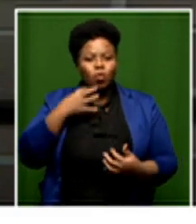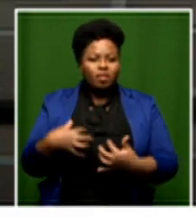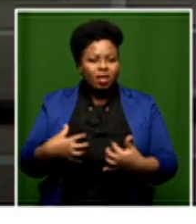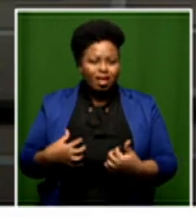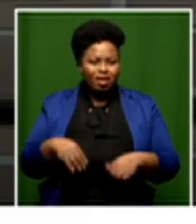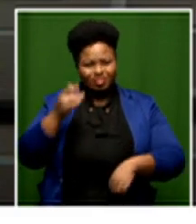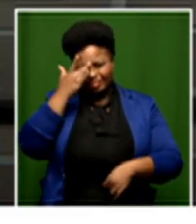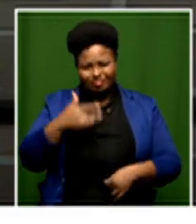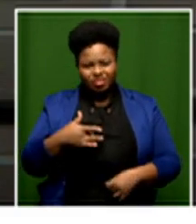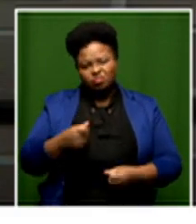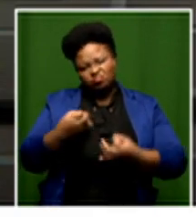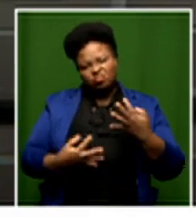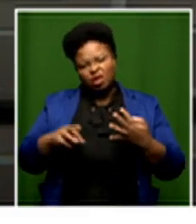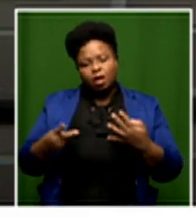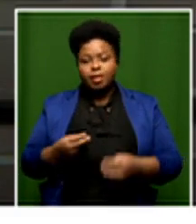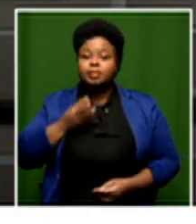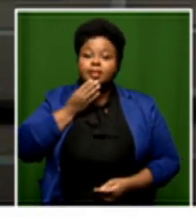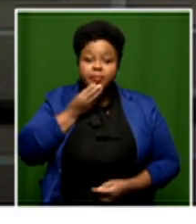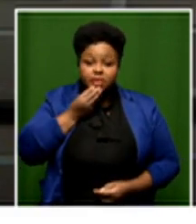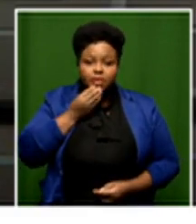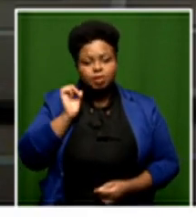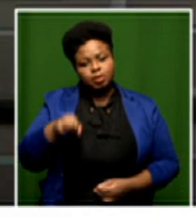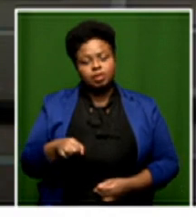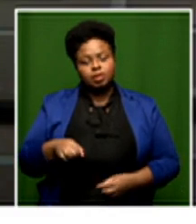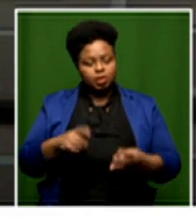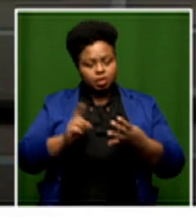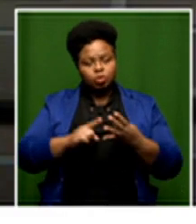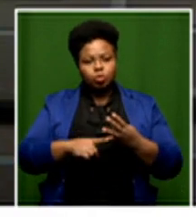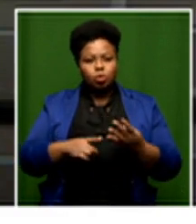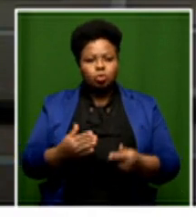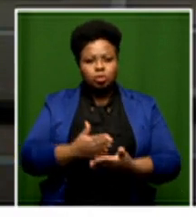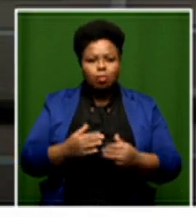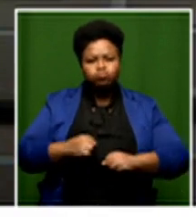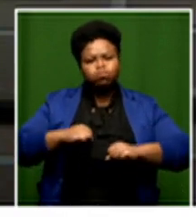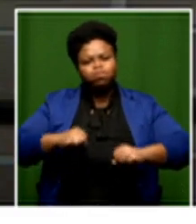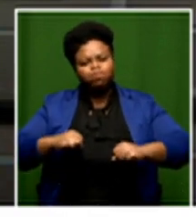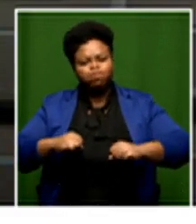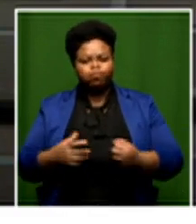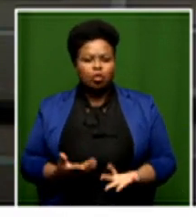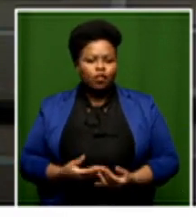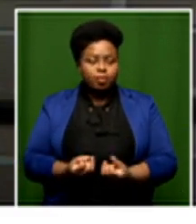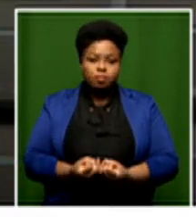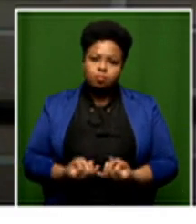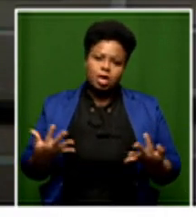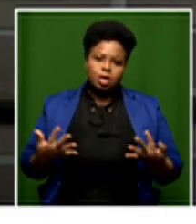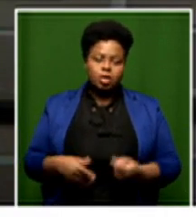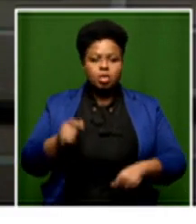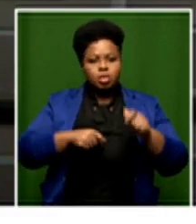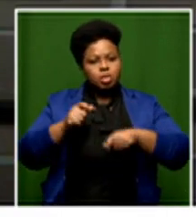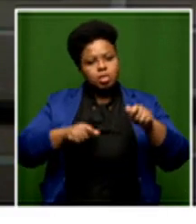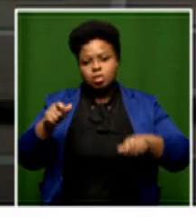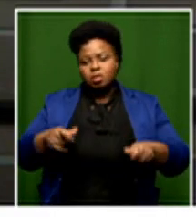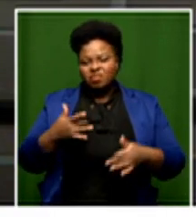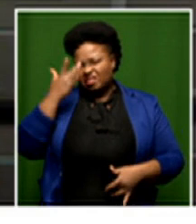other chronic illnesses, people with diabetes and morbid obesity, and a number of other